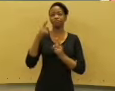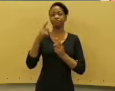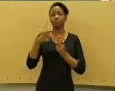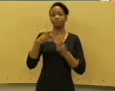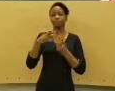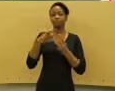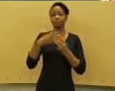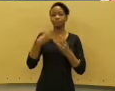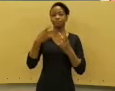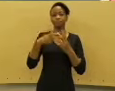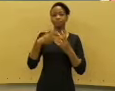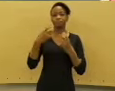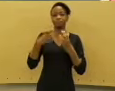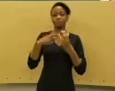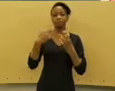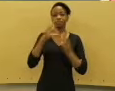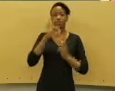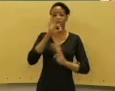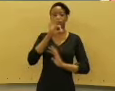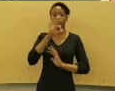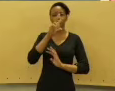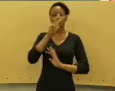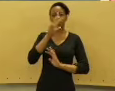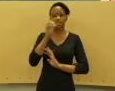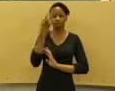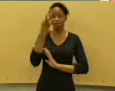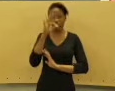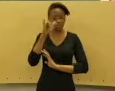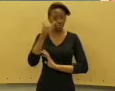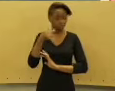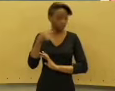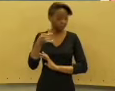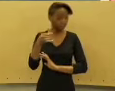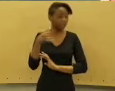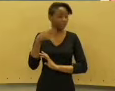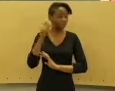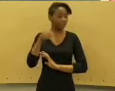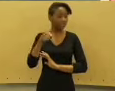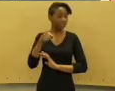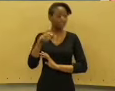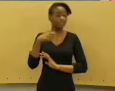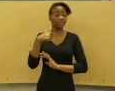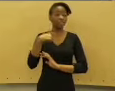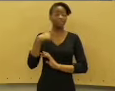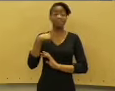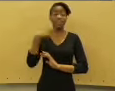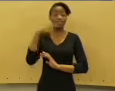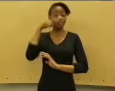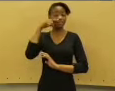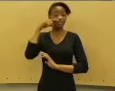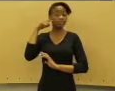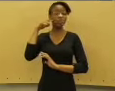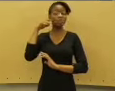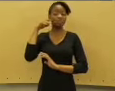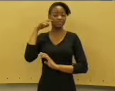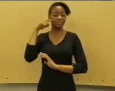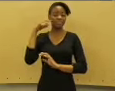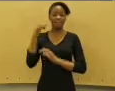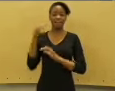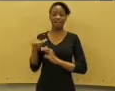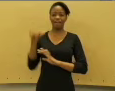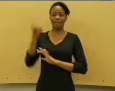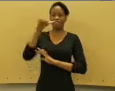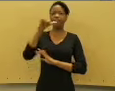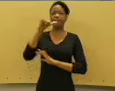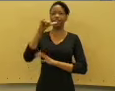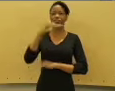minutes to Jovic. Okay, 10 minutes to Jovic. Because my period started mid-flight, so I could feel something, and I'm sitting